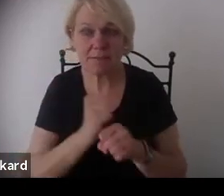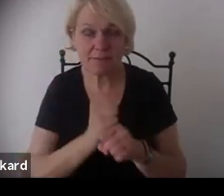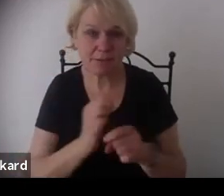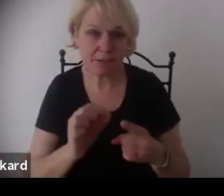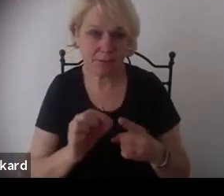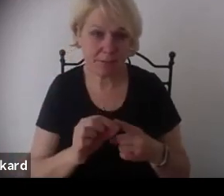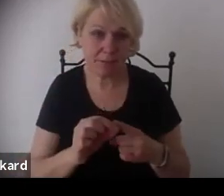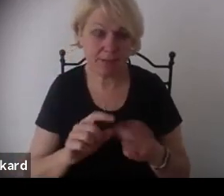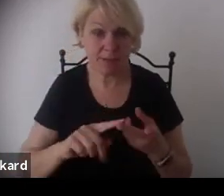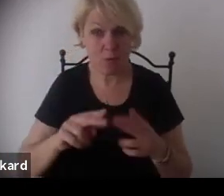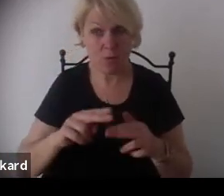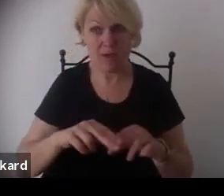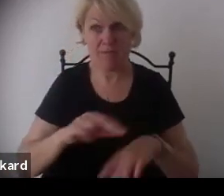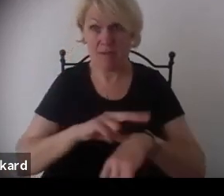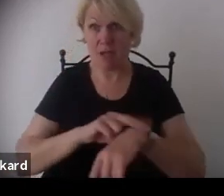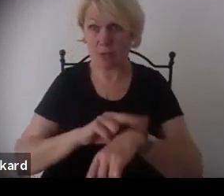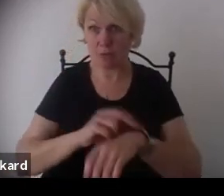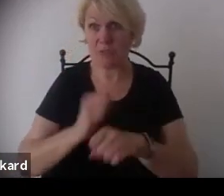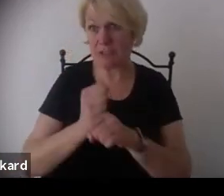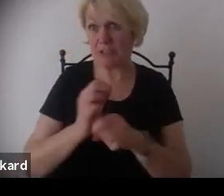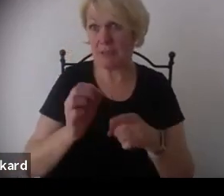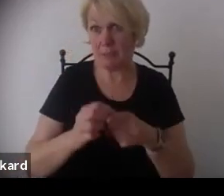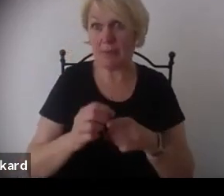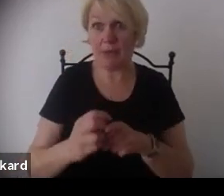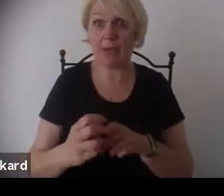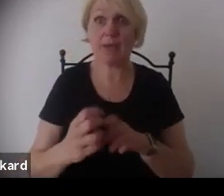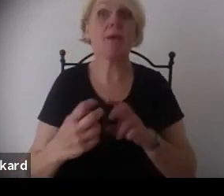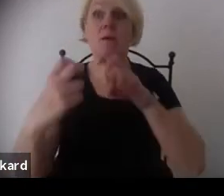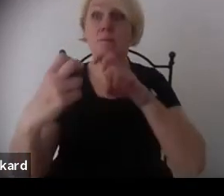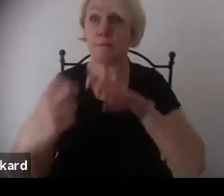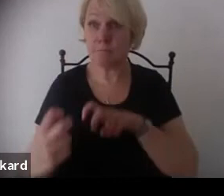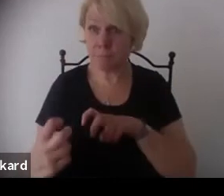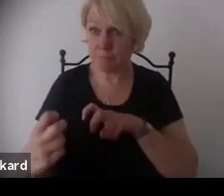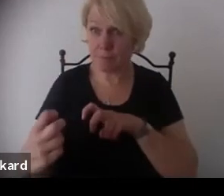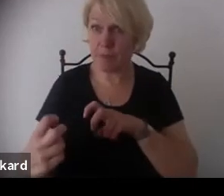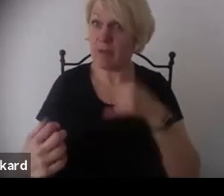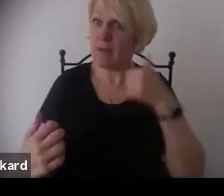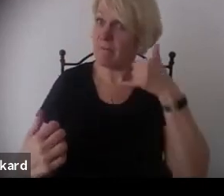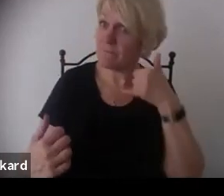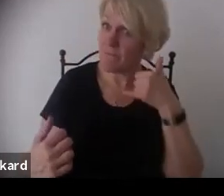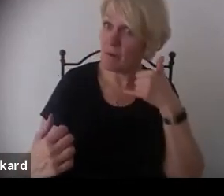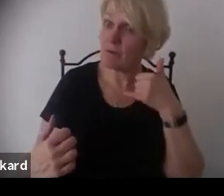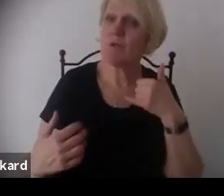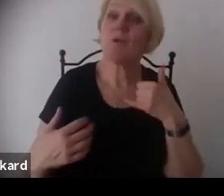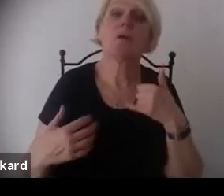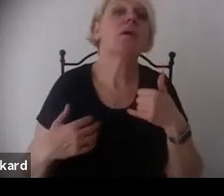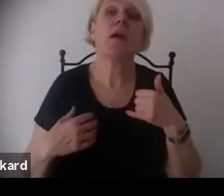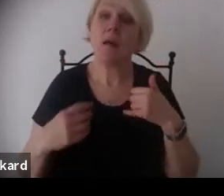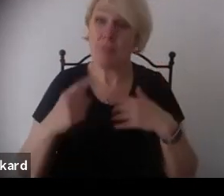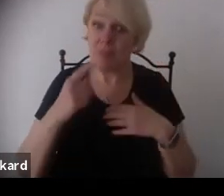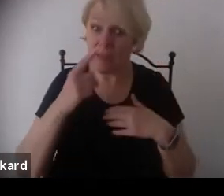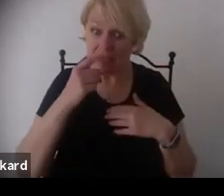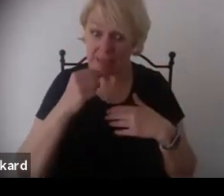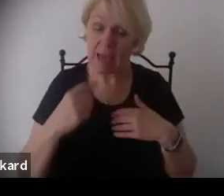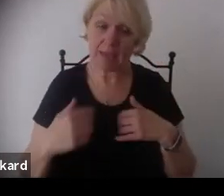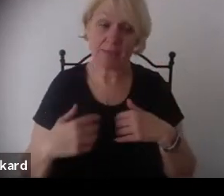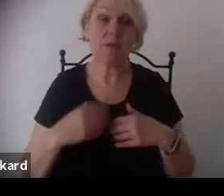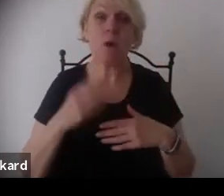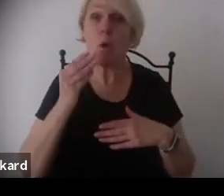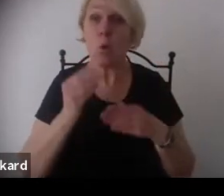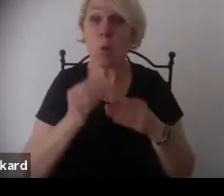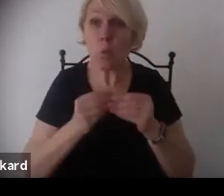in the practice or on the phone, and they're not sure whether to refer or they want a bit of advice, they